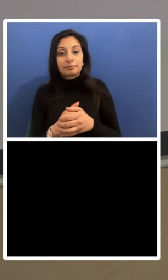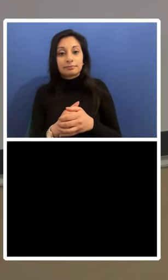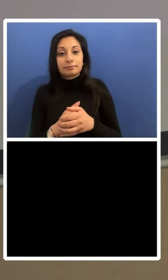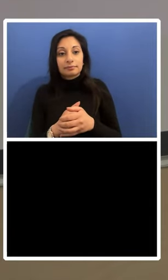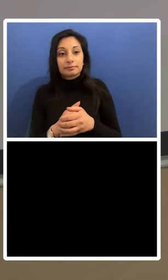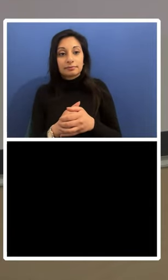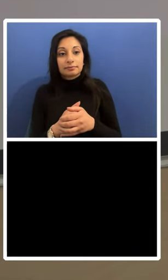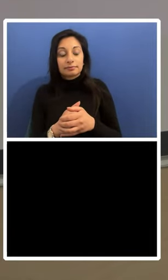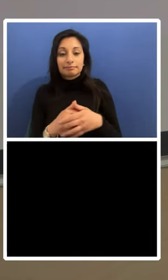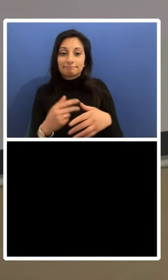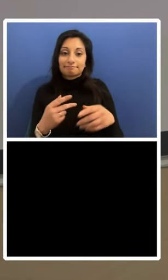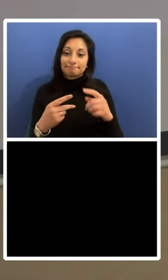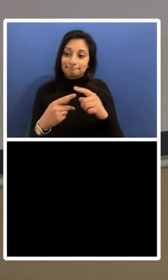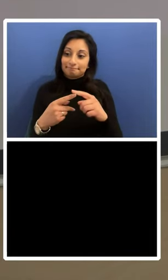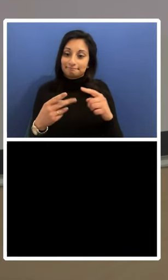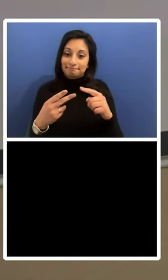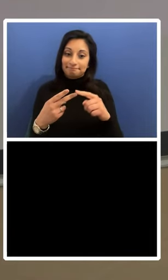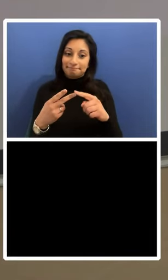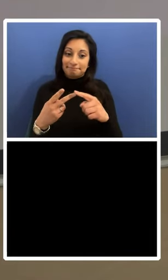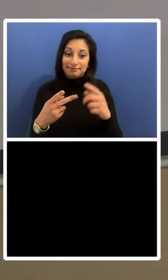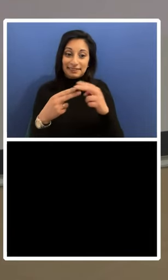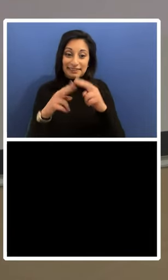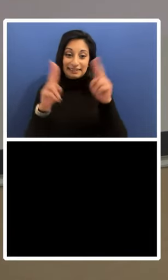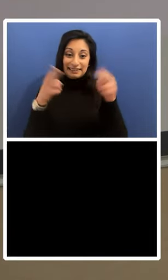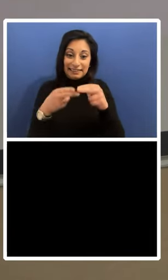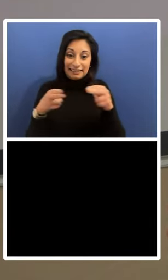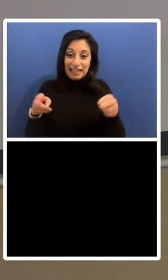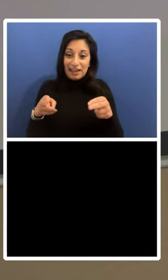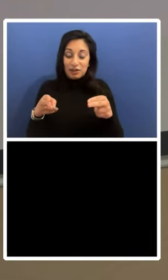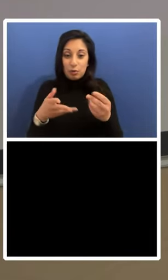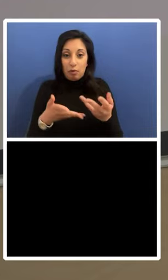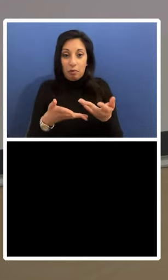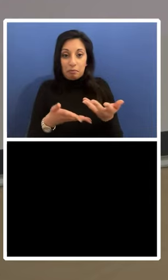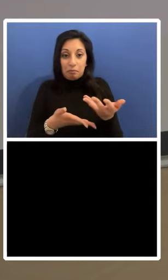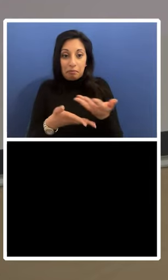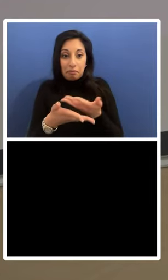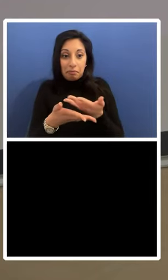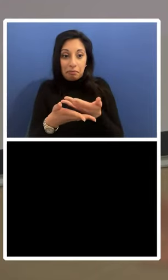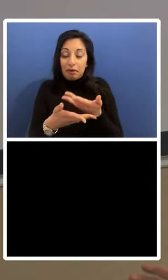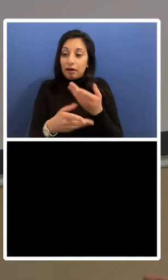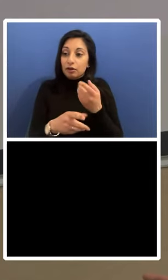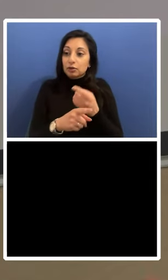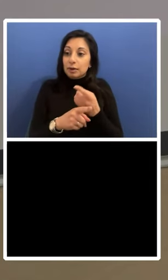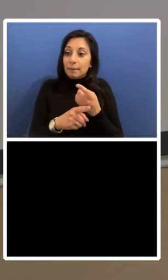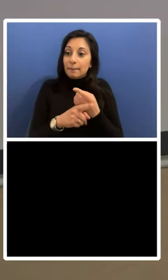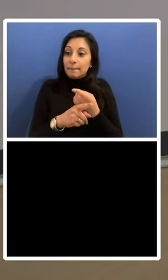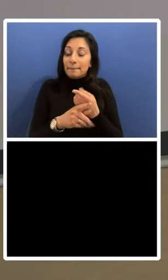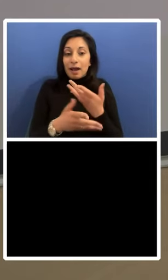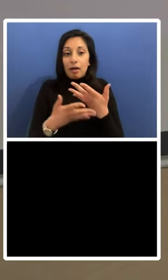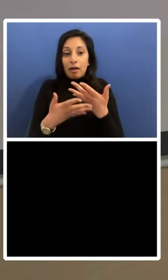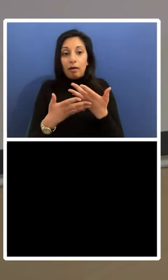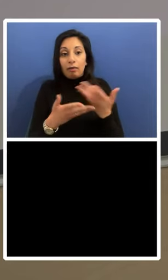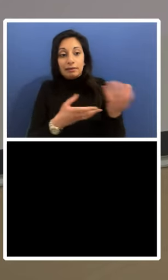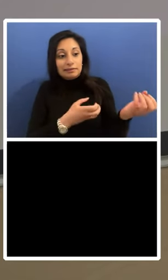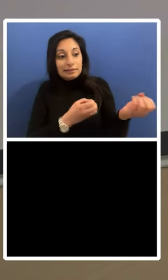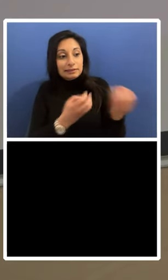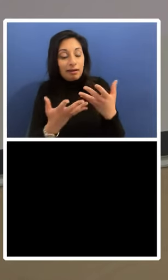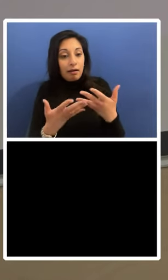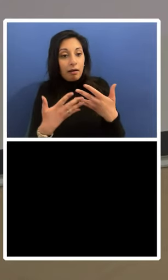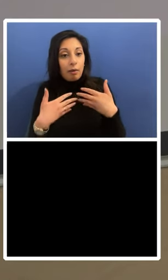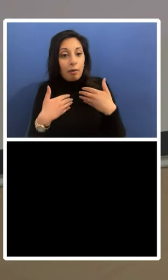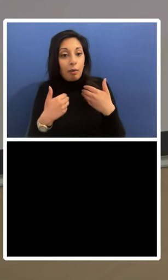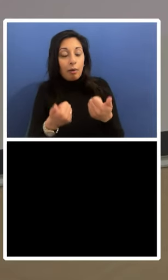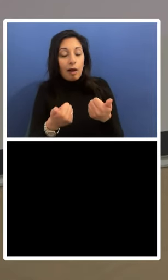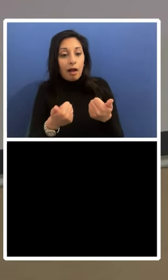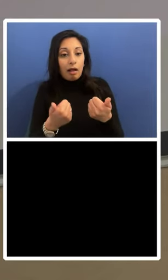this huge international movement for talking about the introduction of wealth taxes through the G20. You've got fantastic new ideas